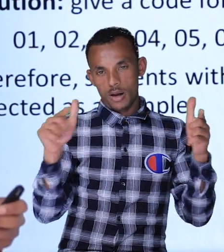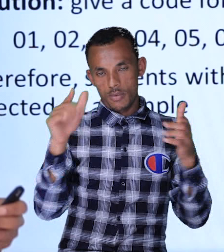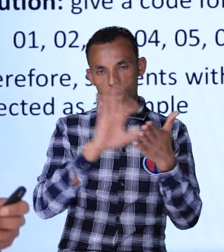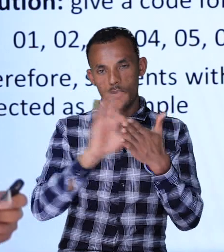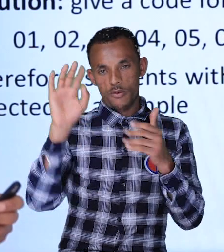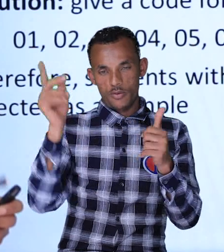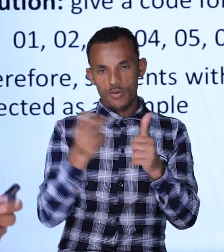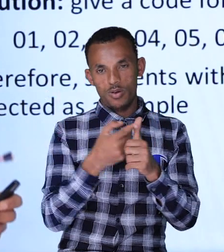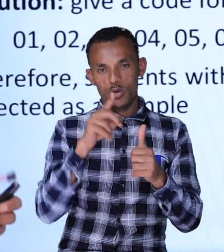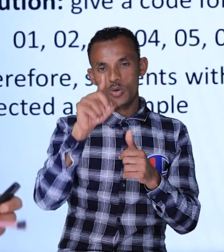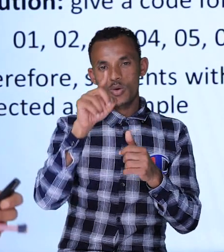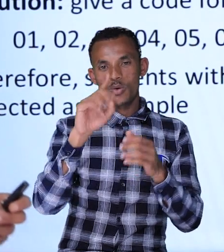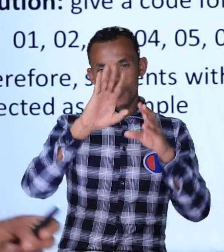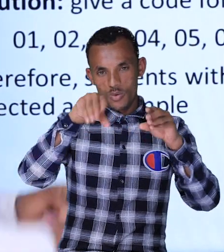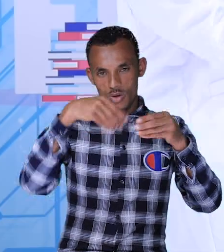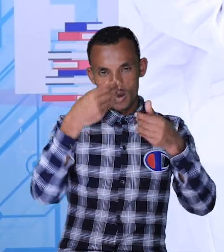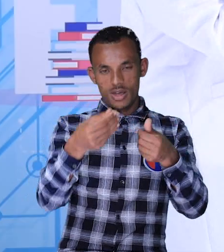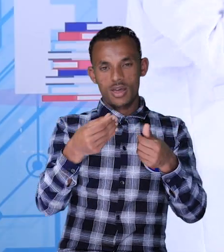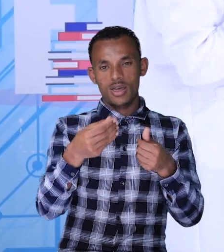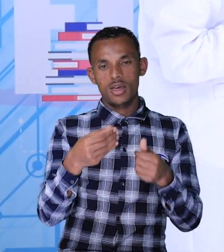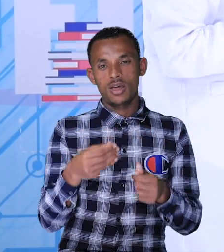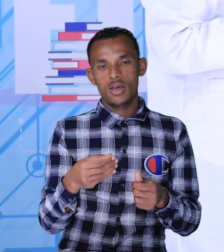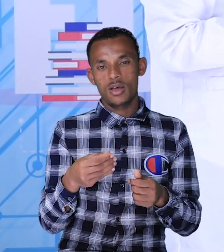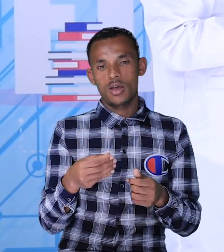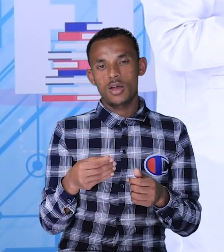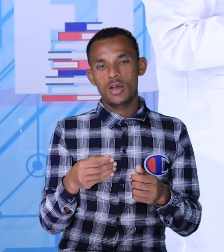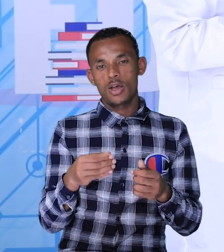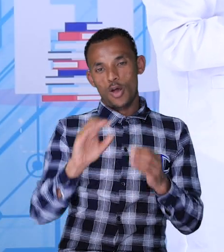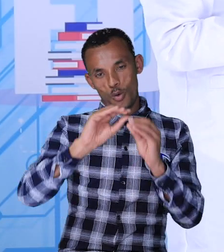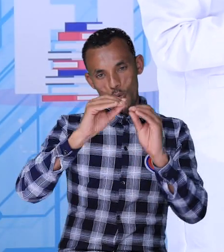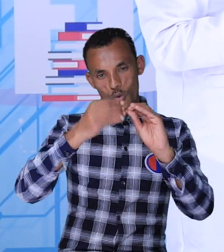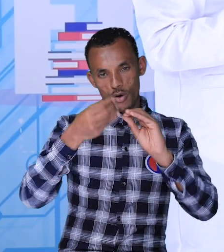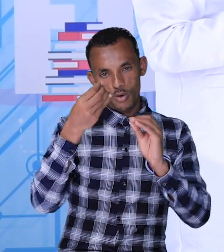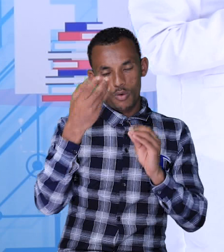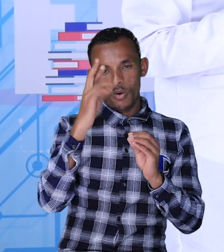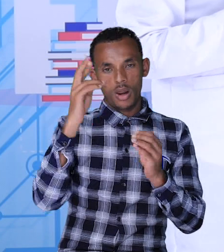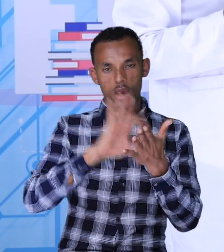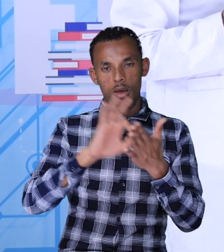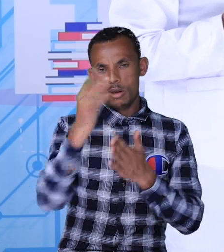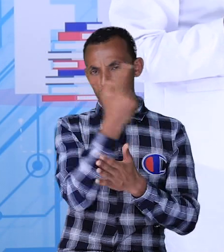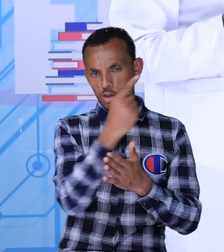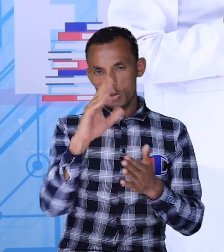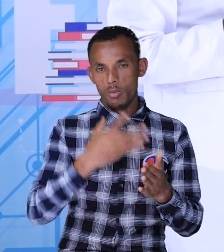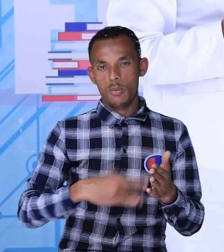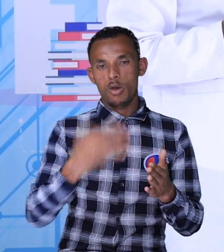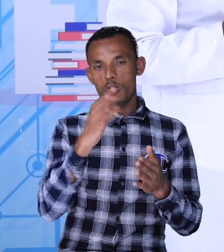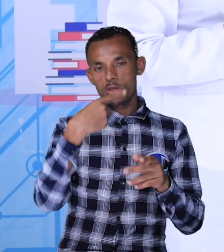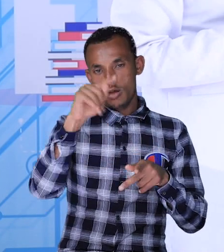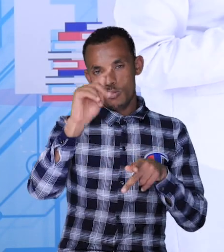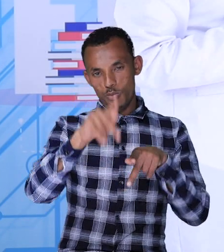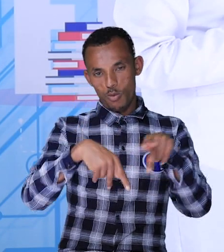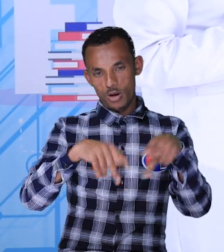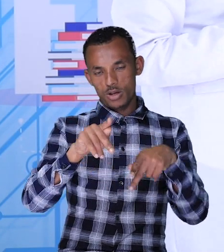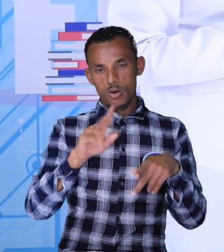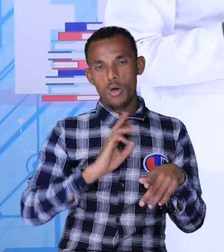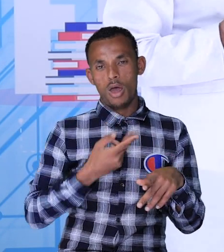first, you have to give a code or a number for each member of the population. We